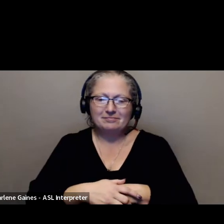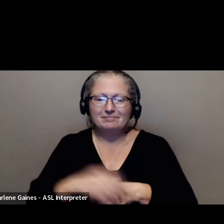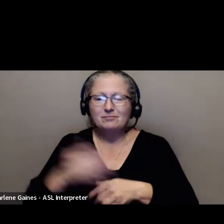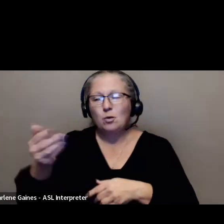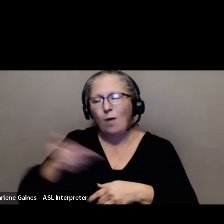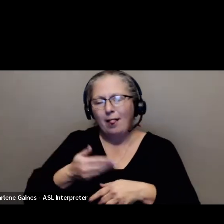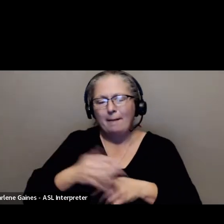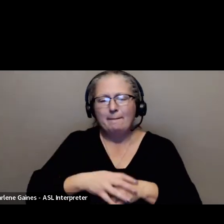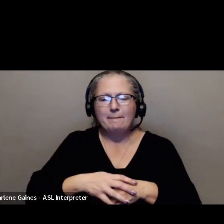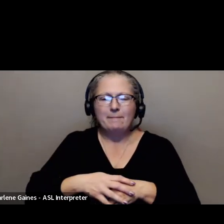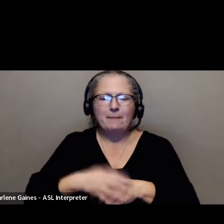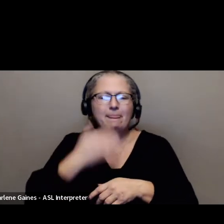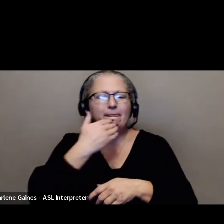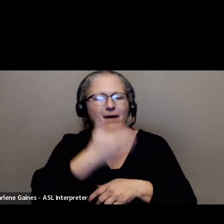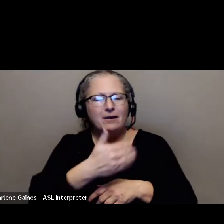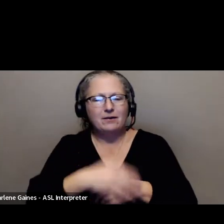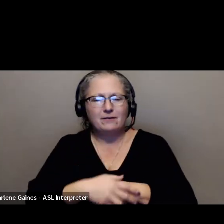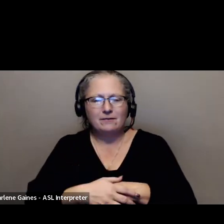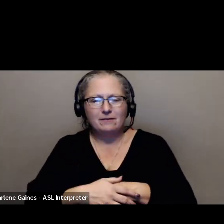Welcome.